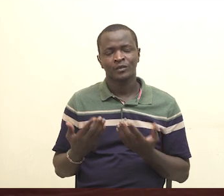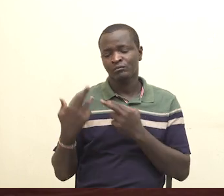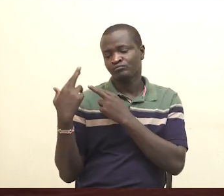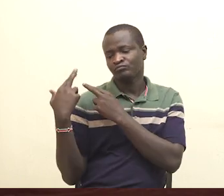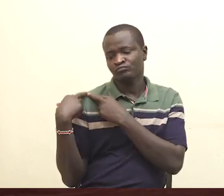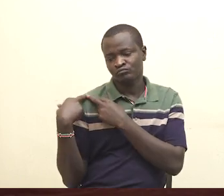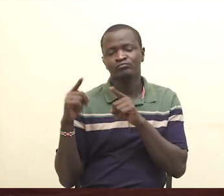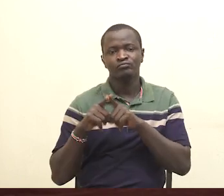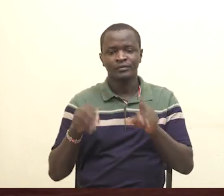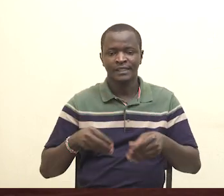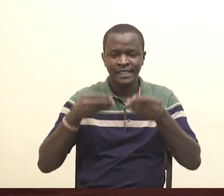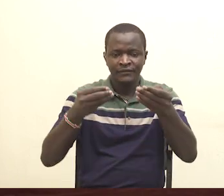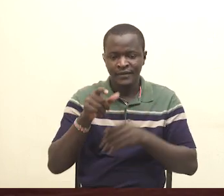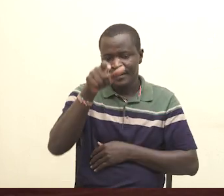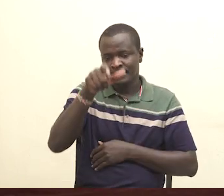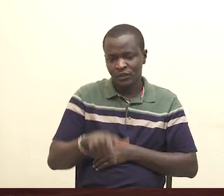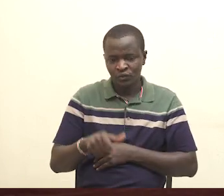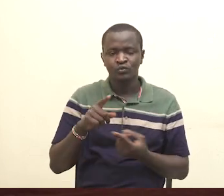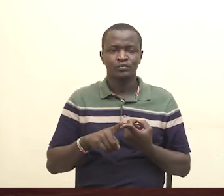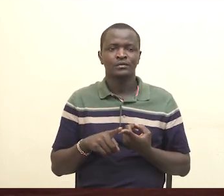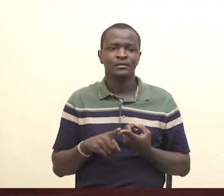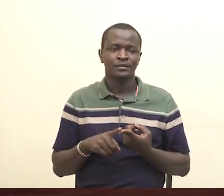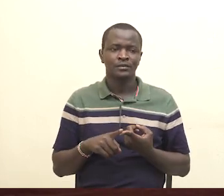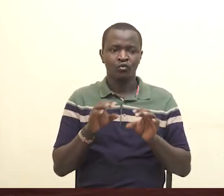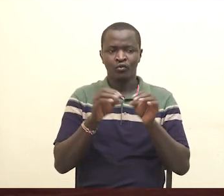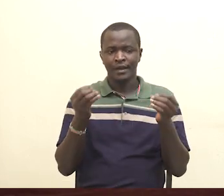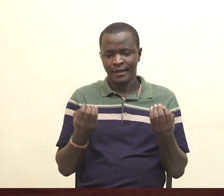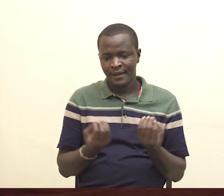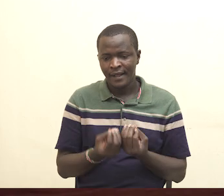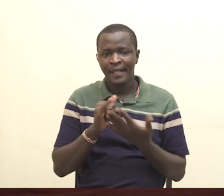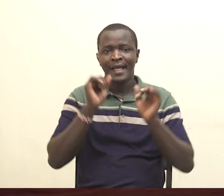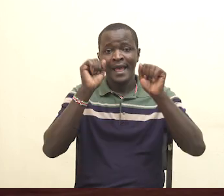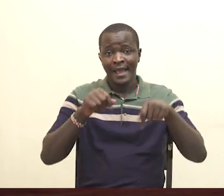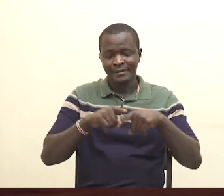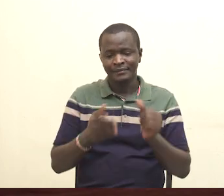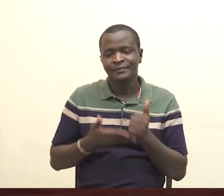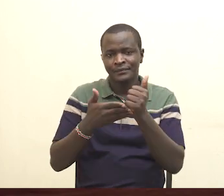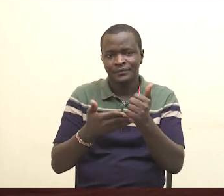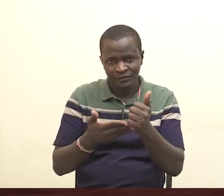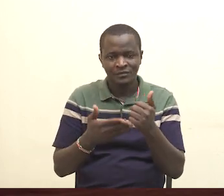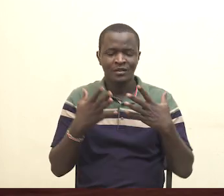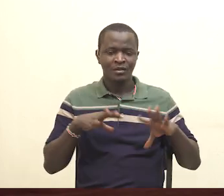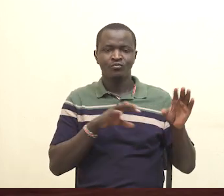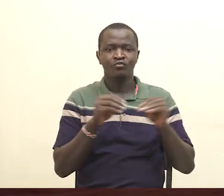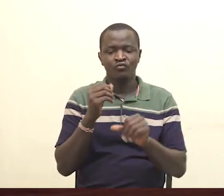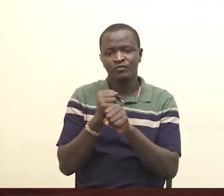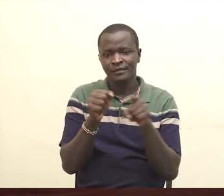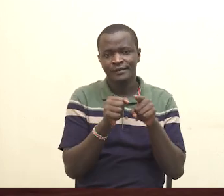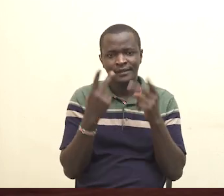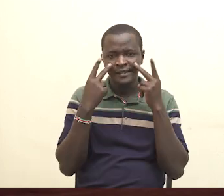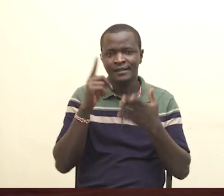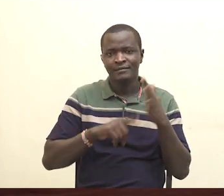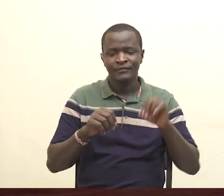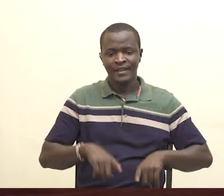responsibility of linking this person to the organizations that can able to rehabilitate him, so that he can be